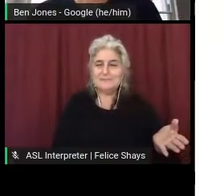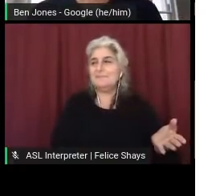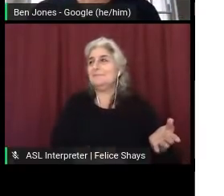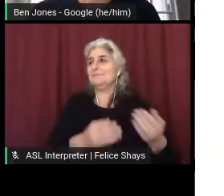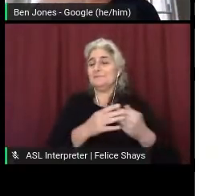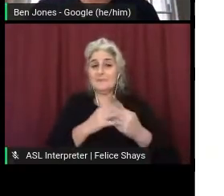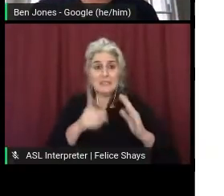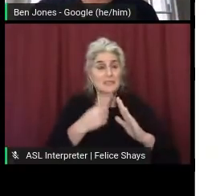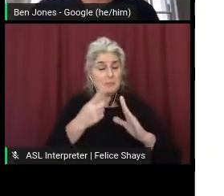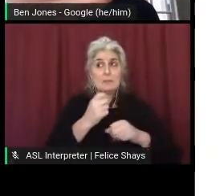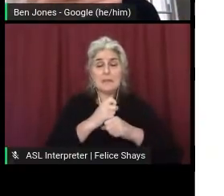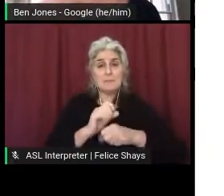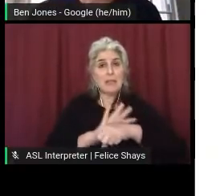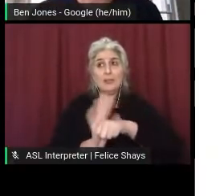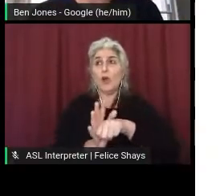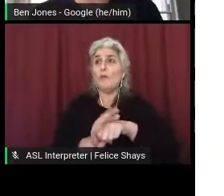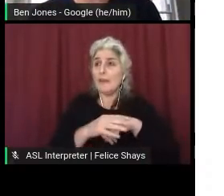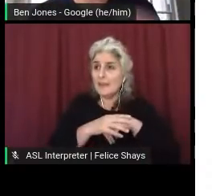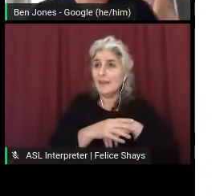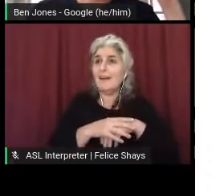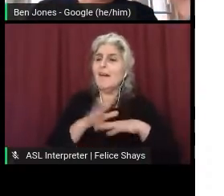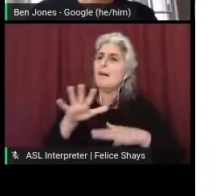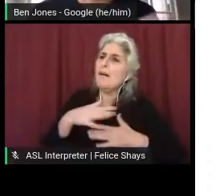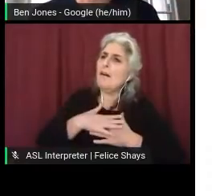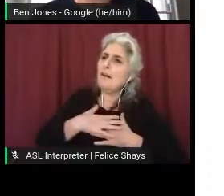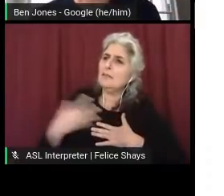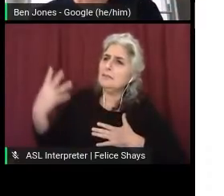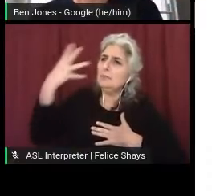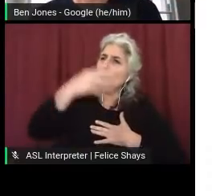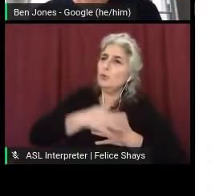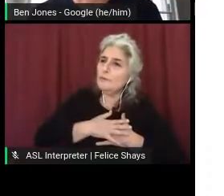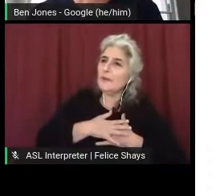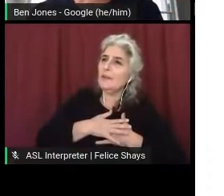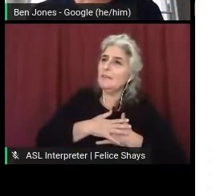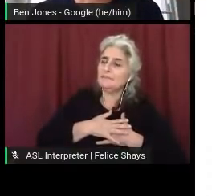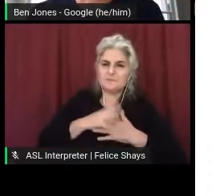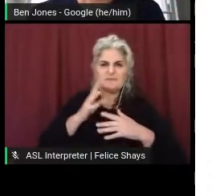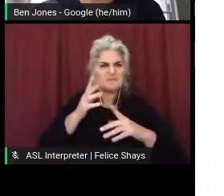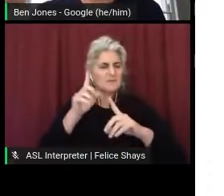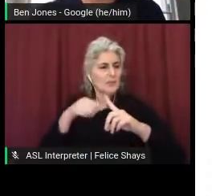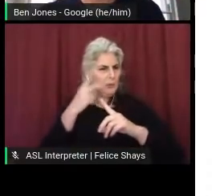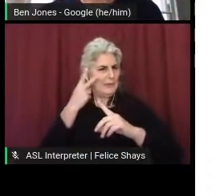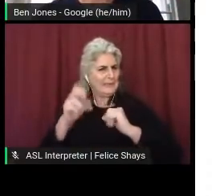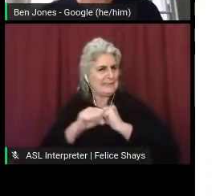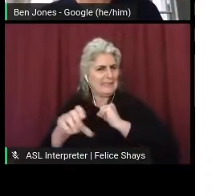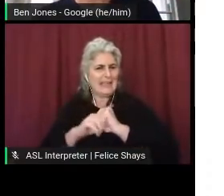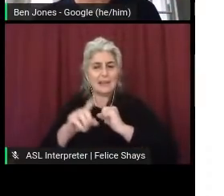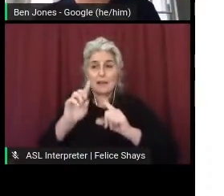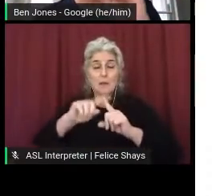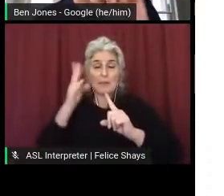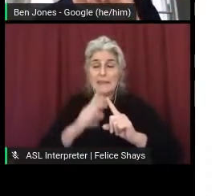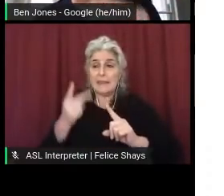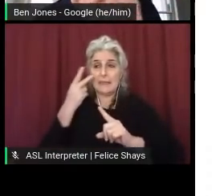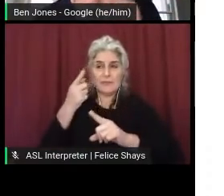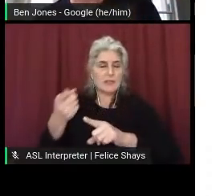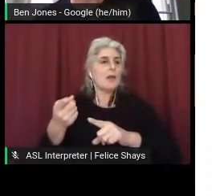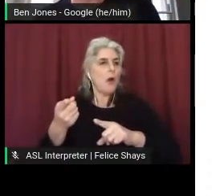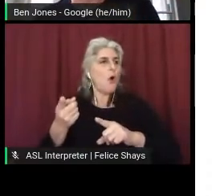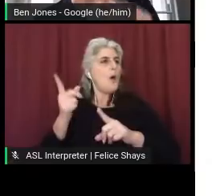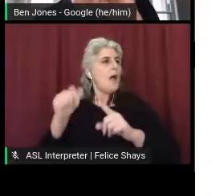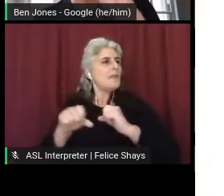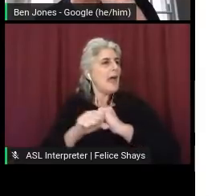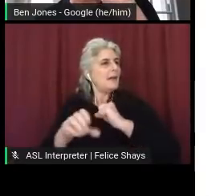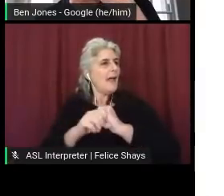was, the Chicago Symphony Orchestra, or that was this performing arts organization, this museum. You need to be